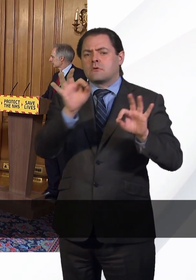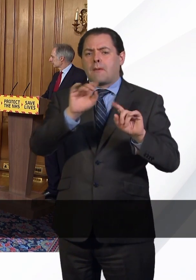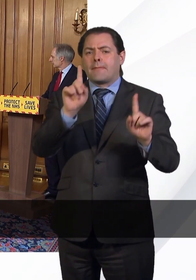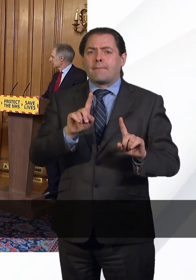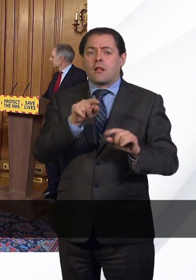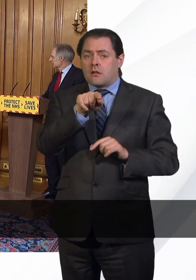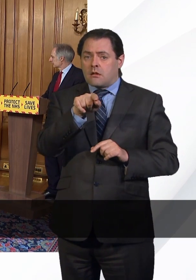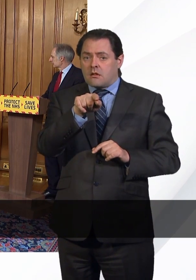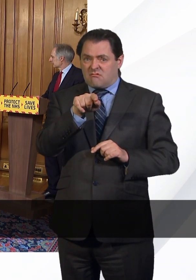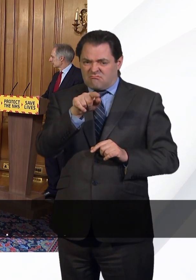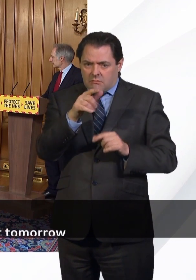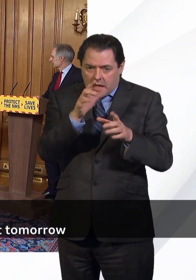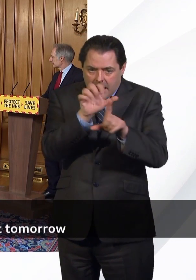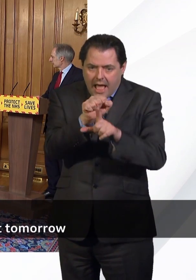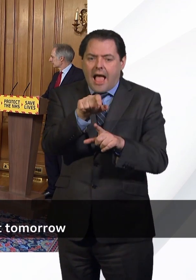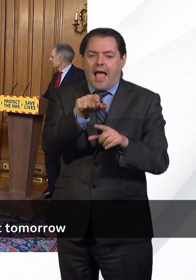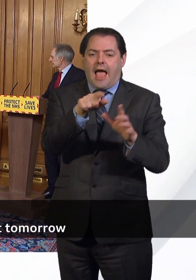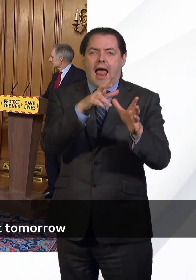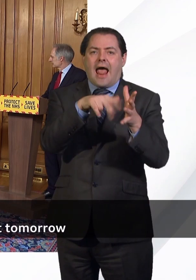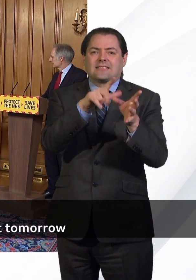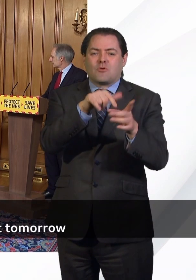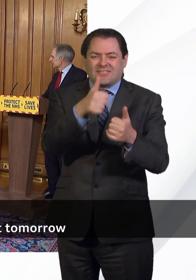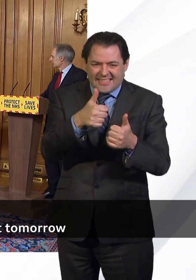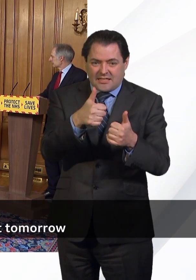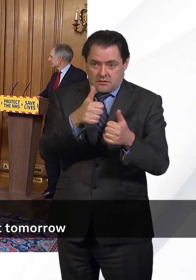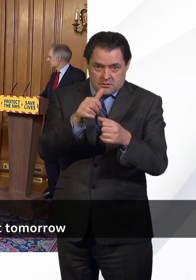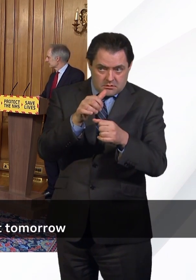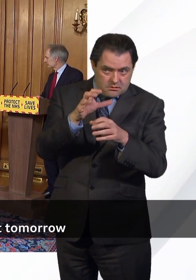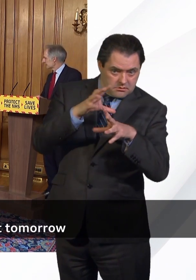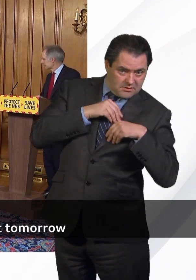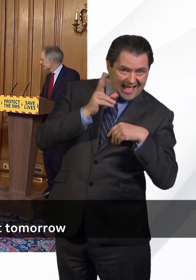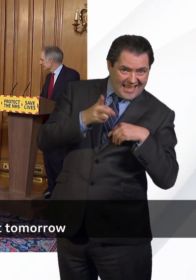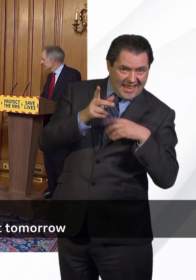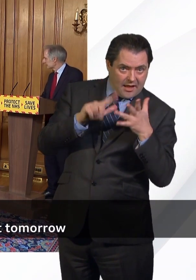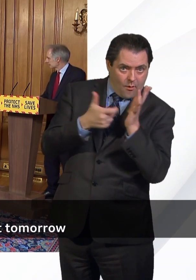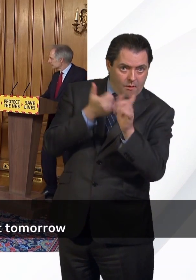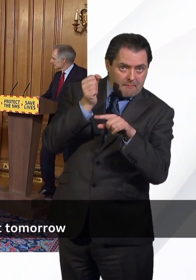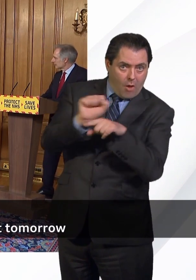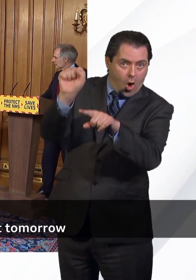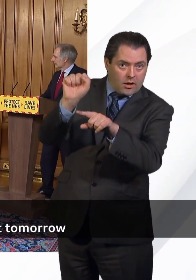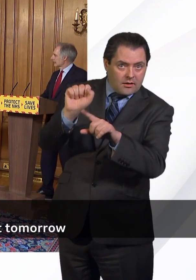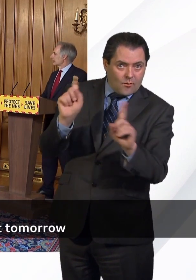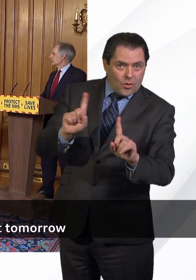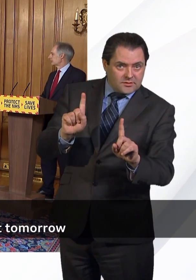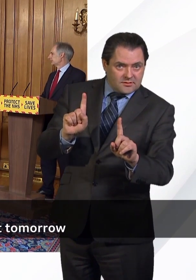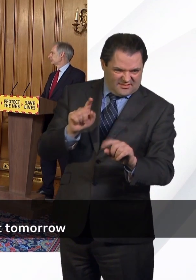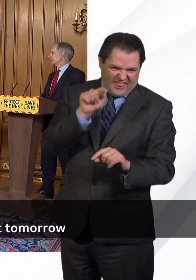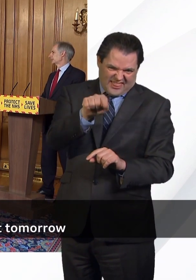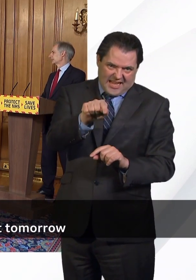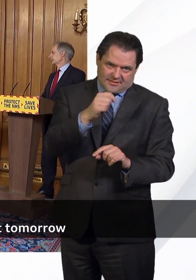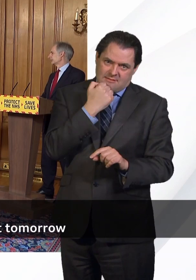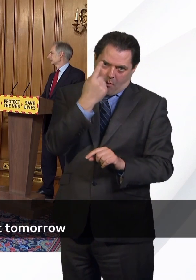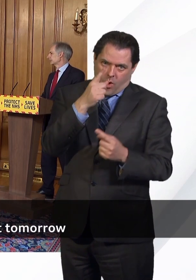antibodies then catch the disease, which is an absolutely critical fact that will then determine